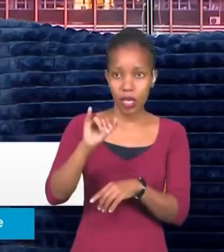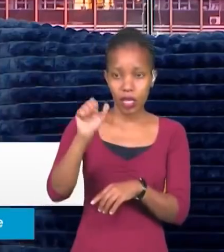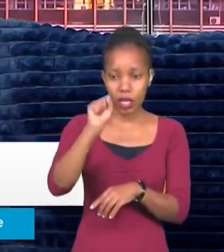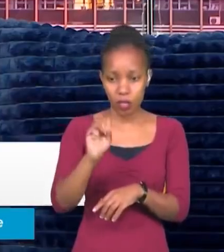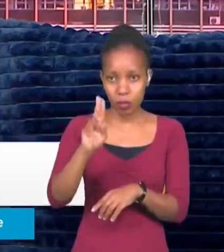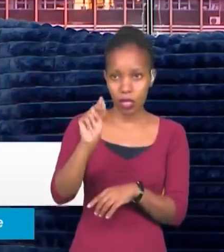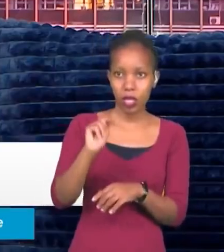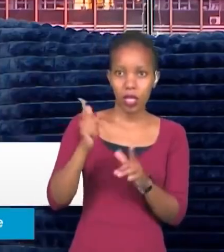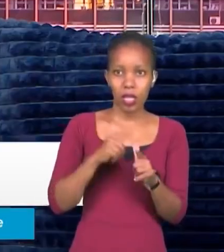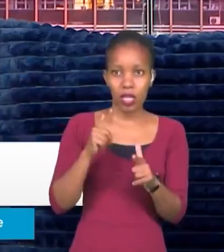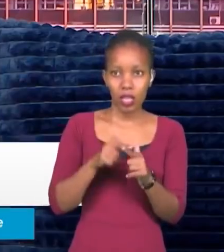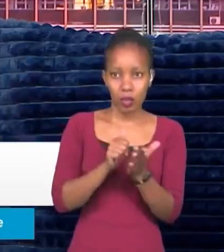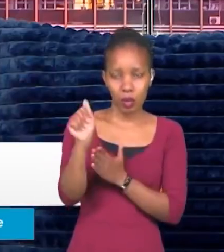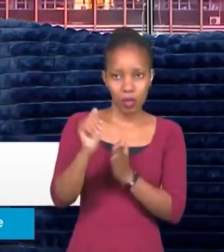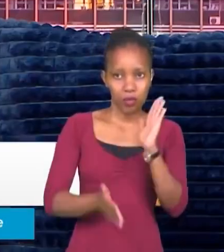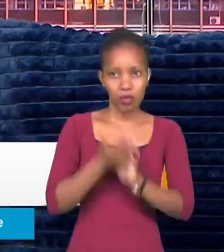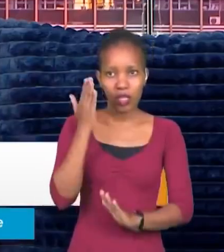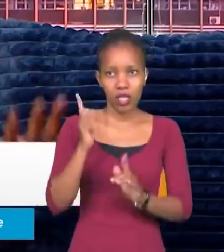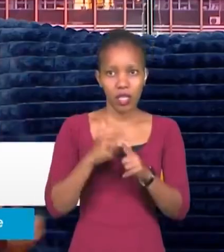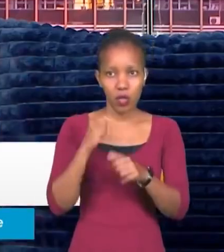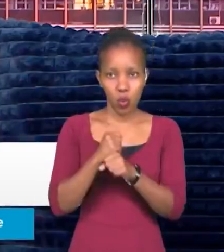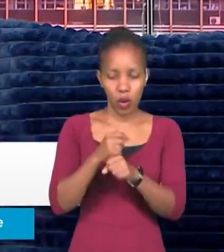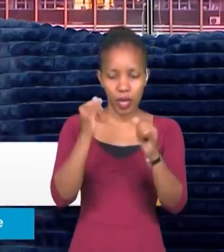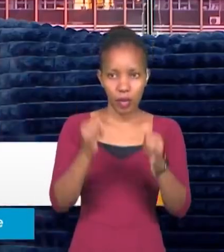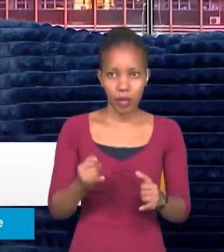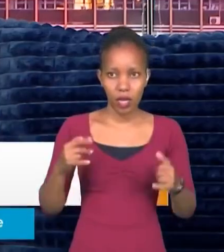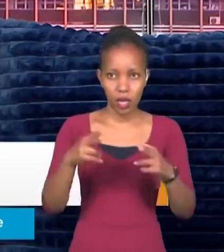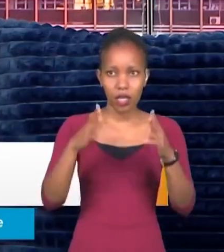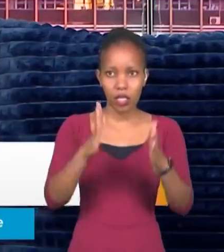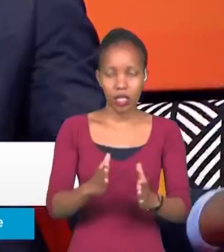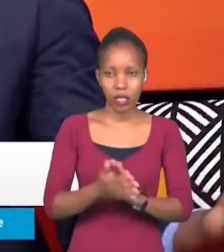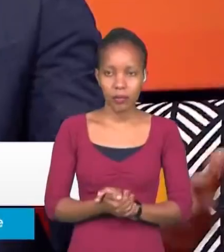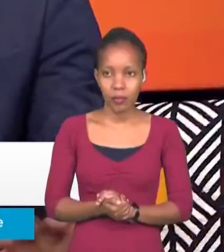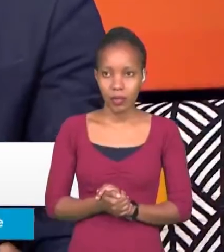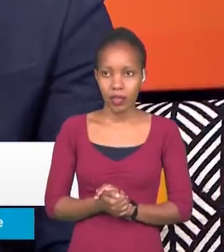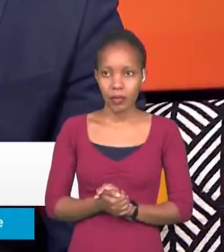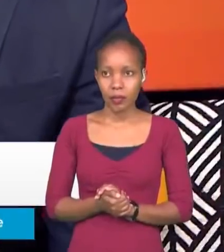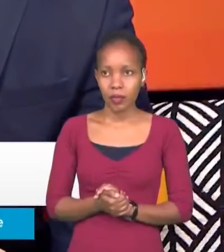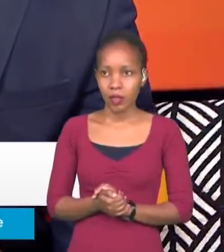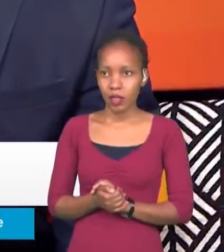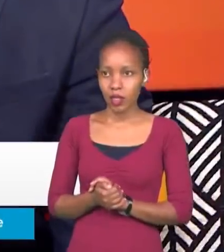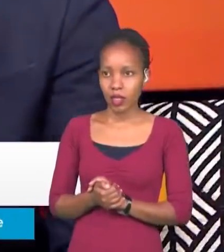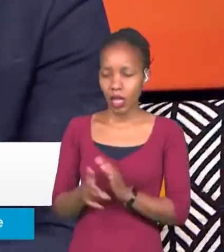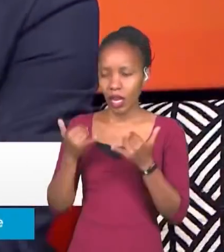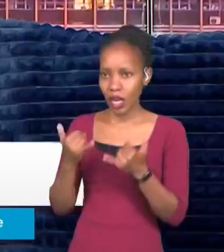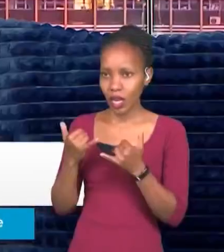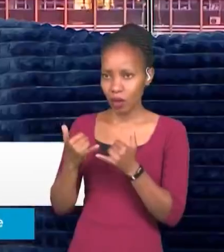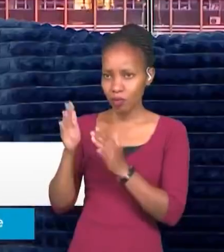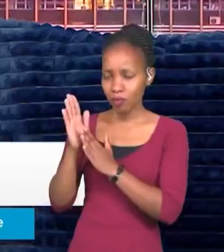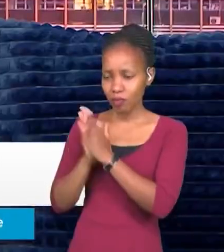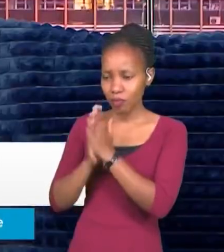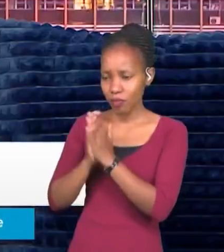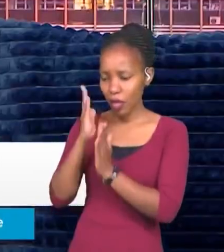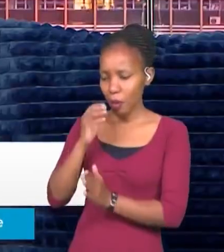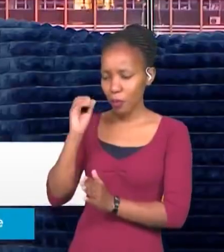And then you just have it done. Yeah, and then I work with independent editors. Interesting. Yeah, because and designers. It's out. Yes. Very nice conspicuous cover.